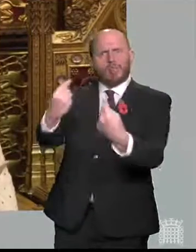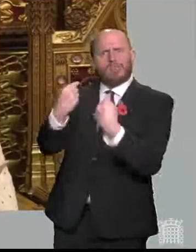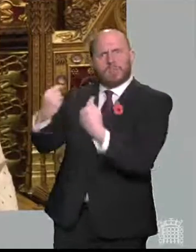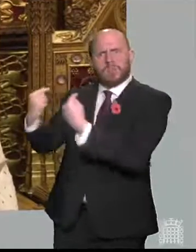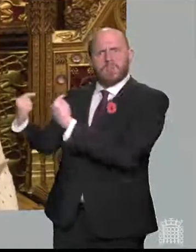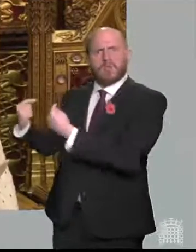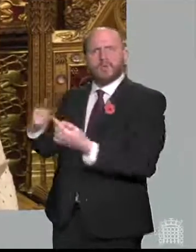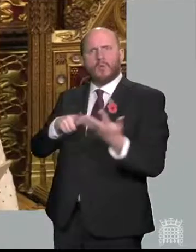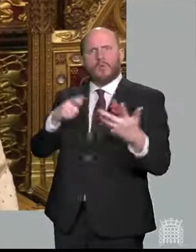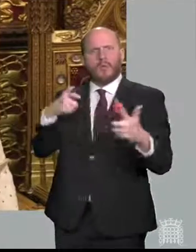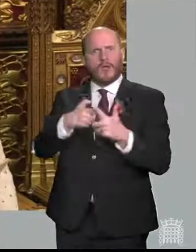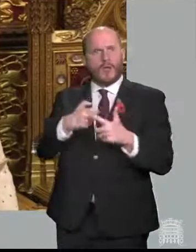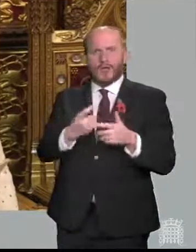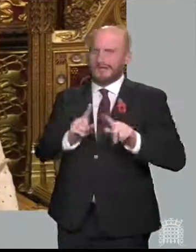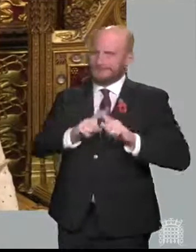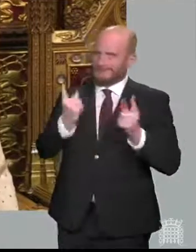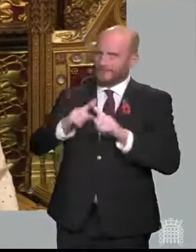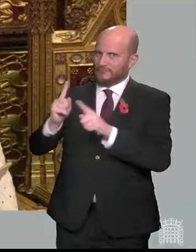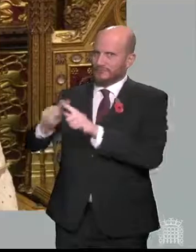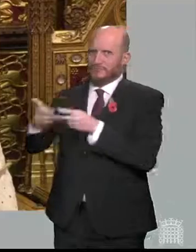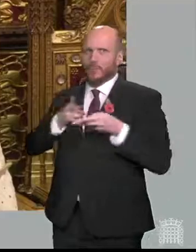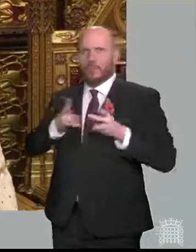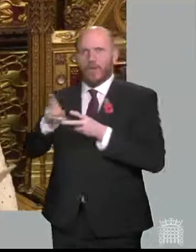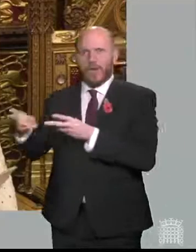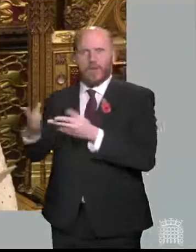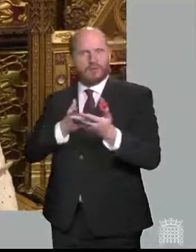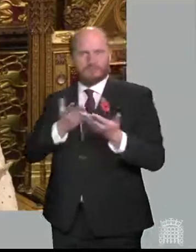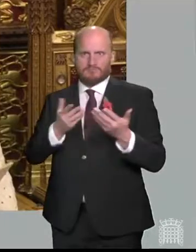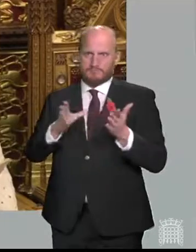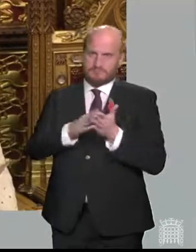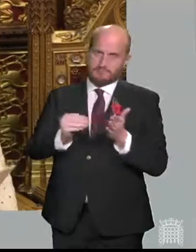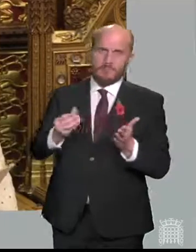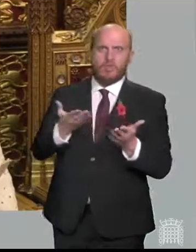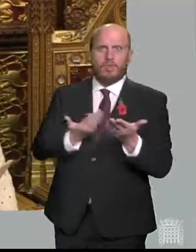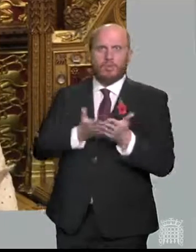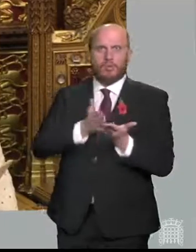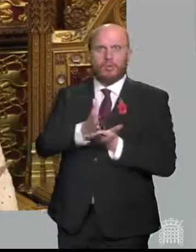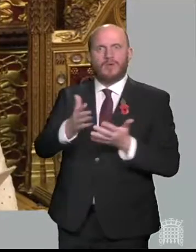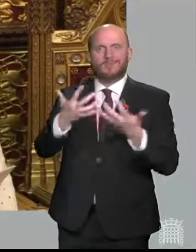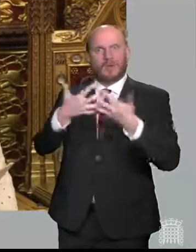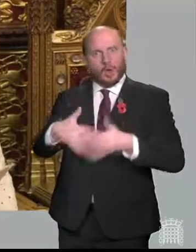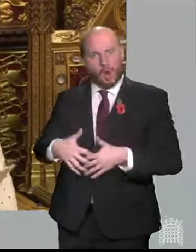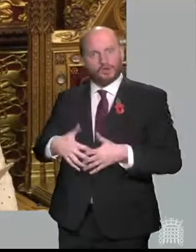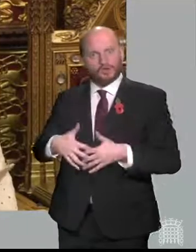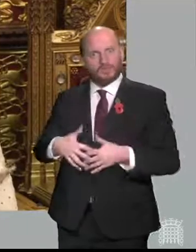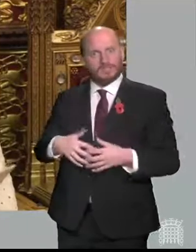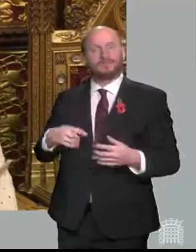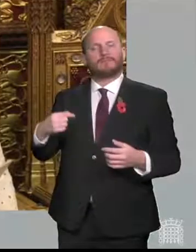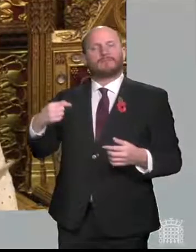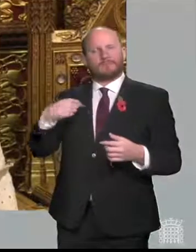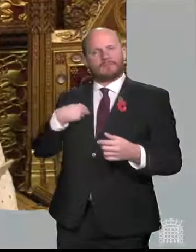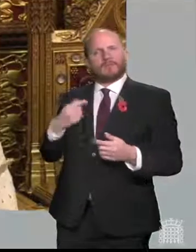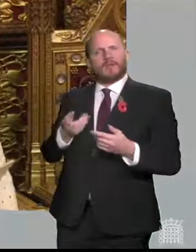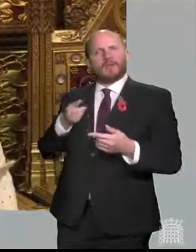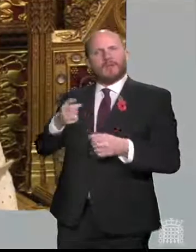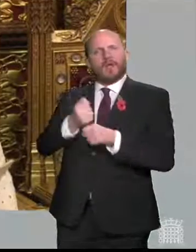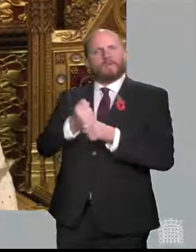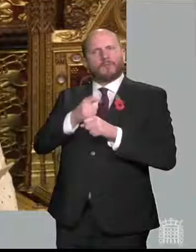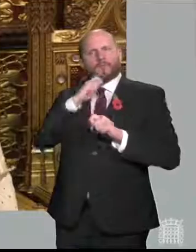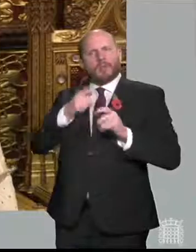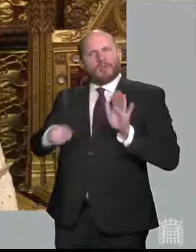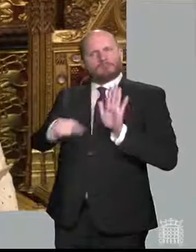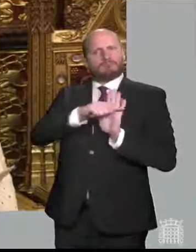technology, my ministers will give the security and intelligence services the powers they need and will